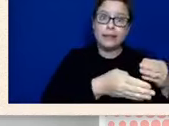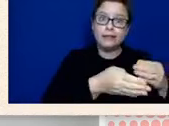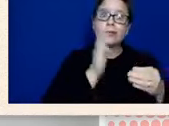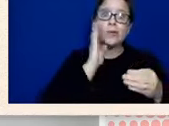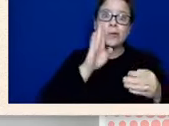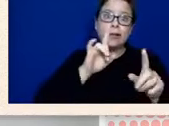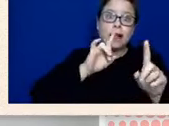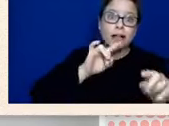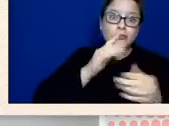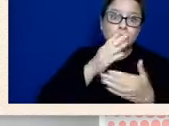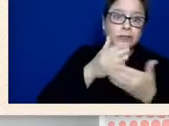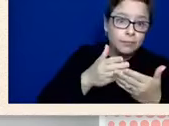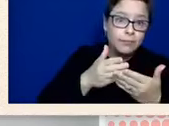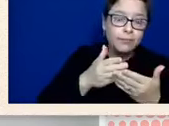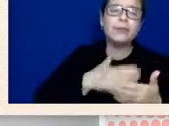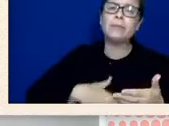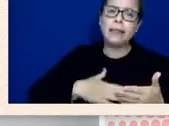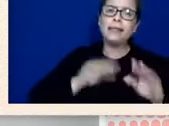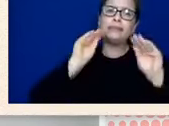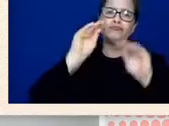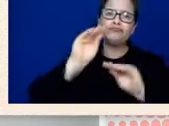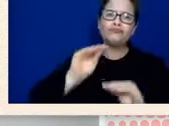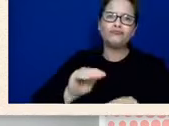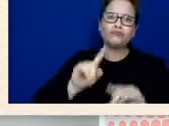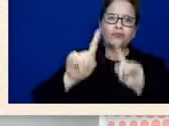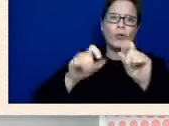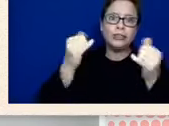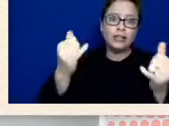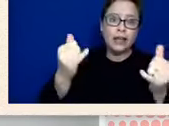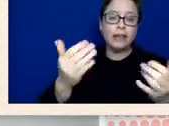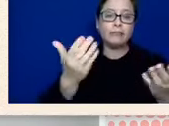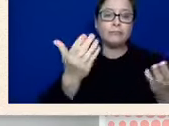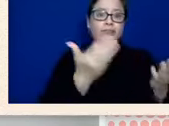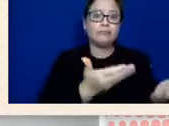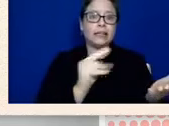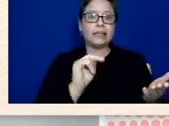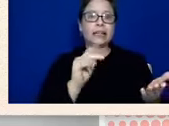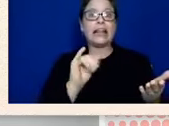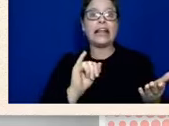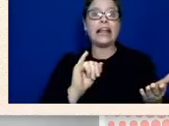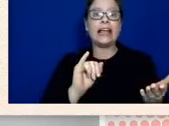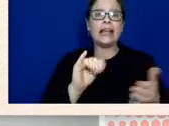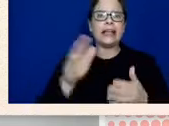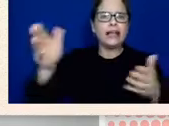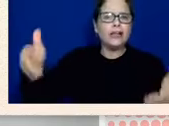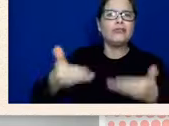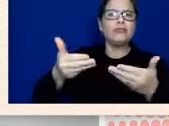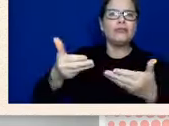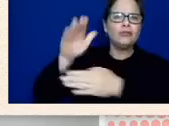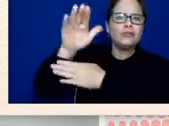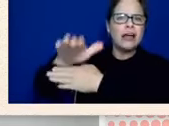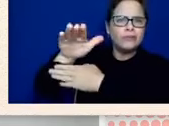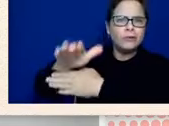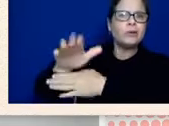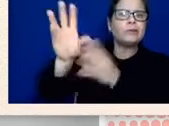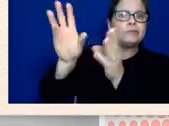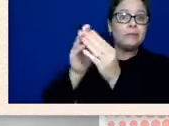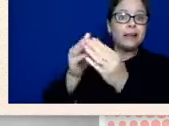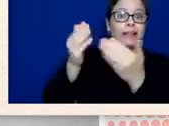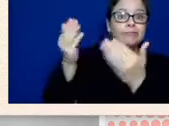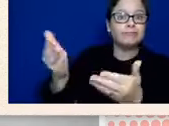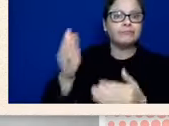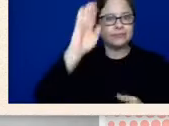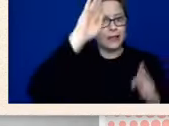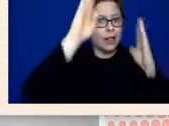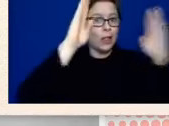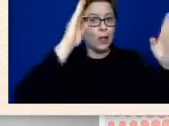have questions, please do share them with us. So here's Nikki to introduce this afternoon session and introduce herself as well. Hi, I'm Nikki